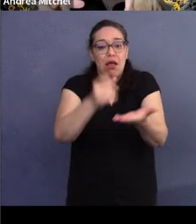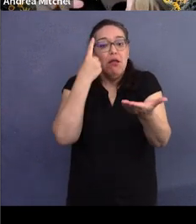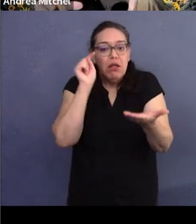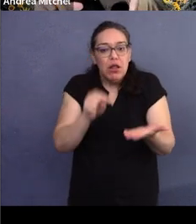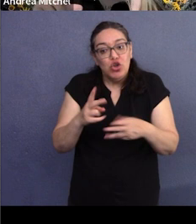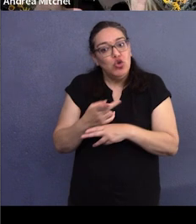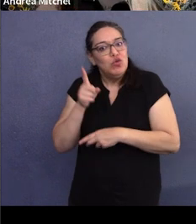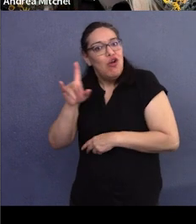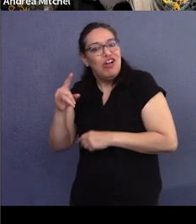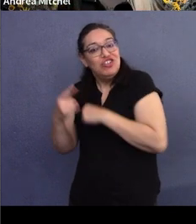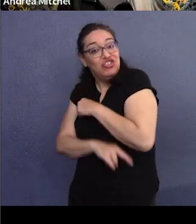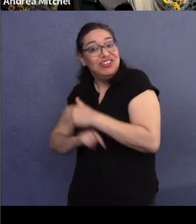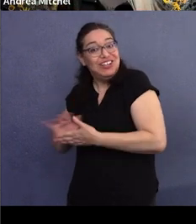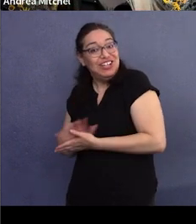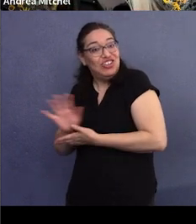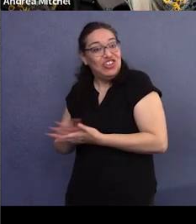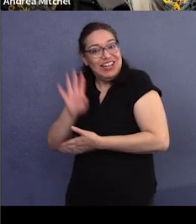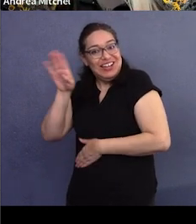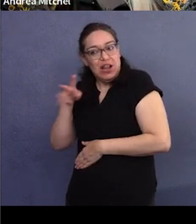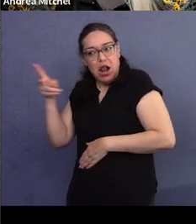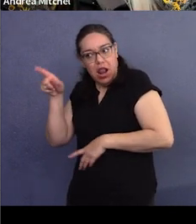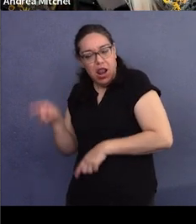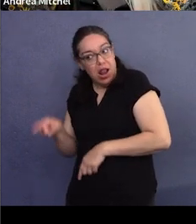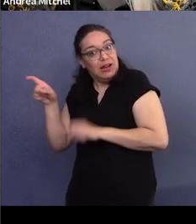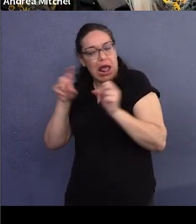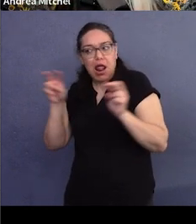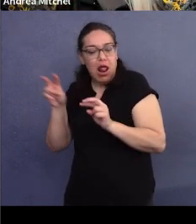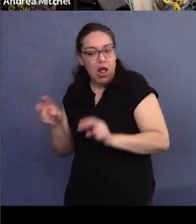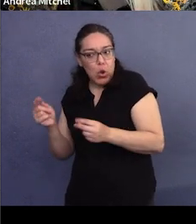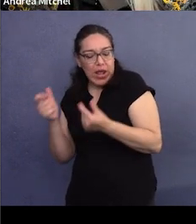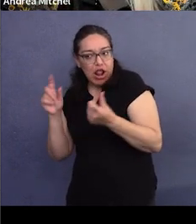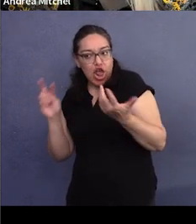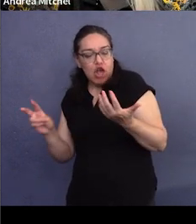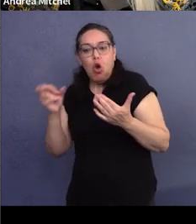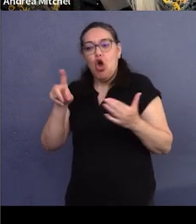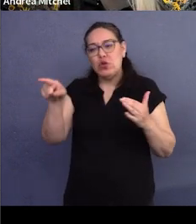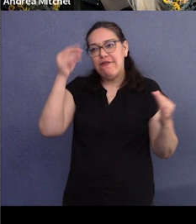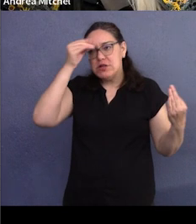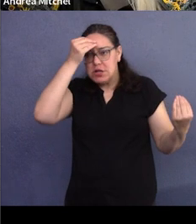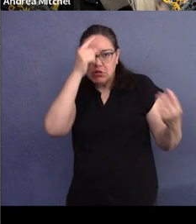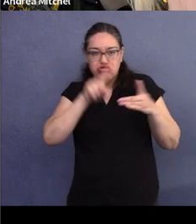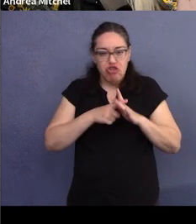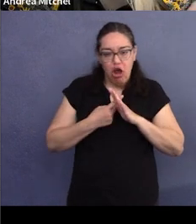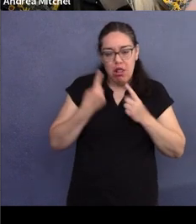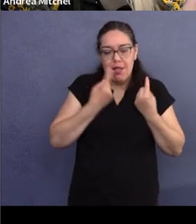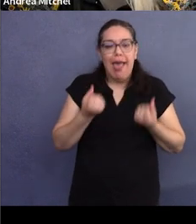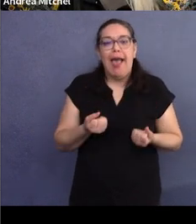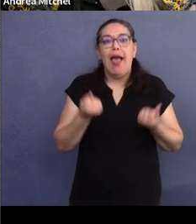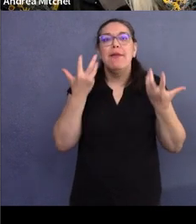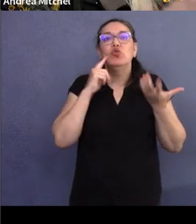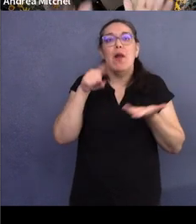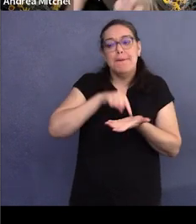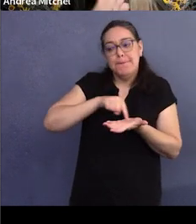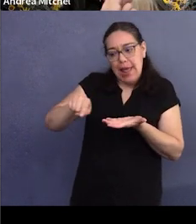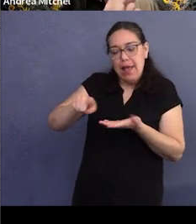little cheat sheet, or you can start thinking about how much you want to pay them per hour, then how many hours a week